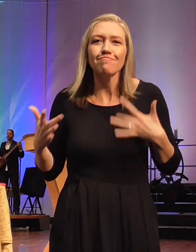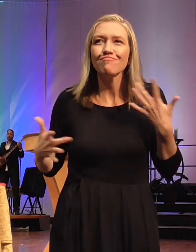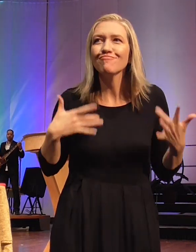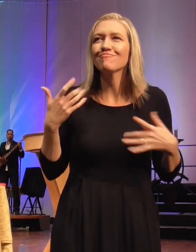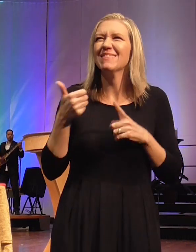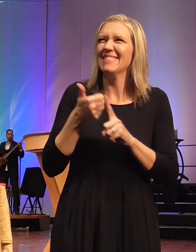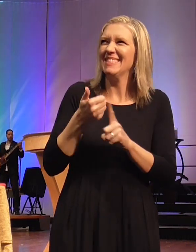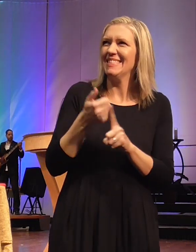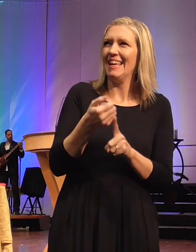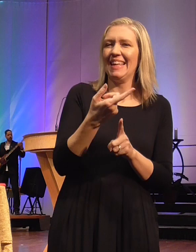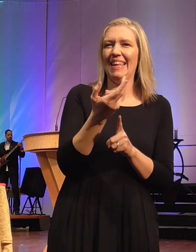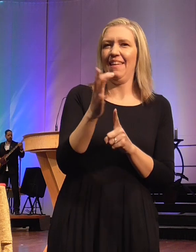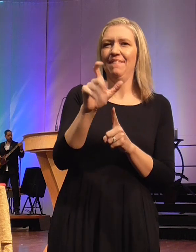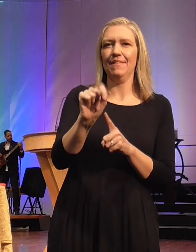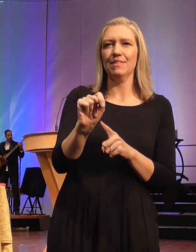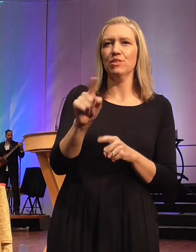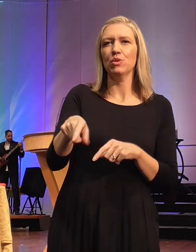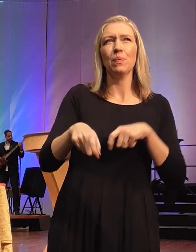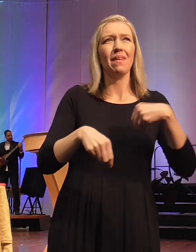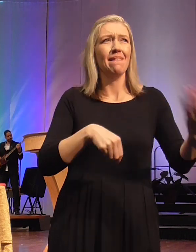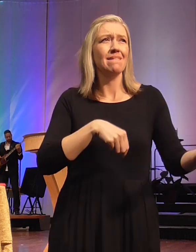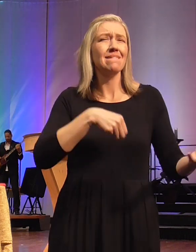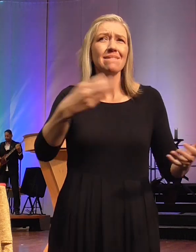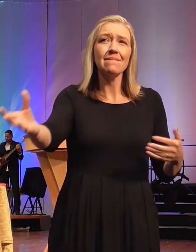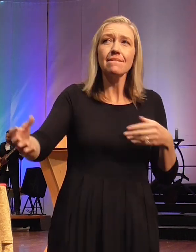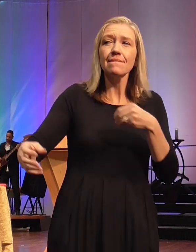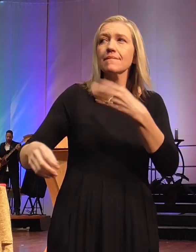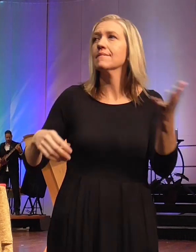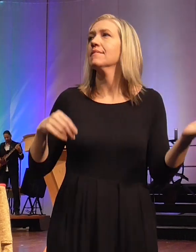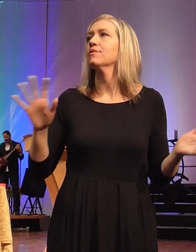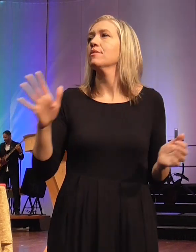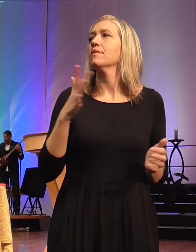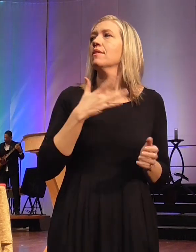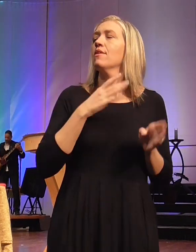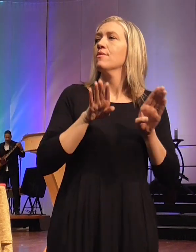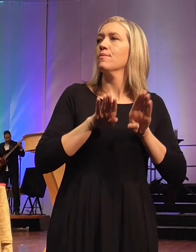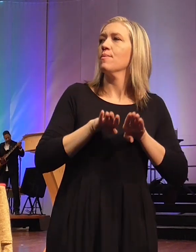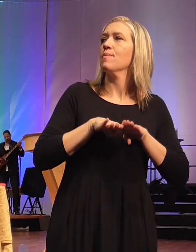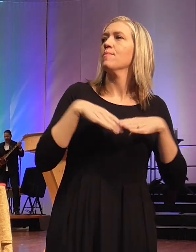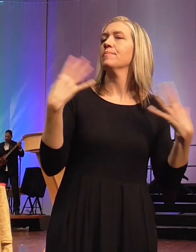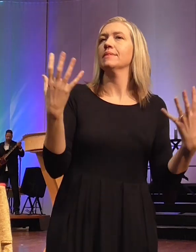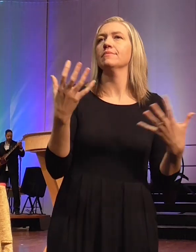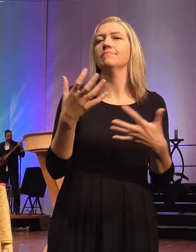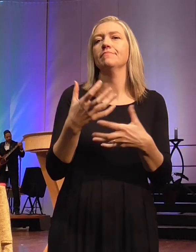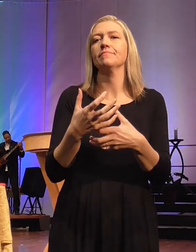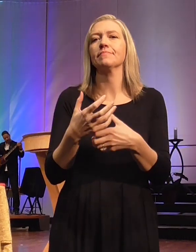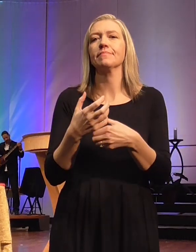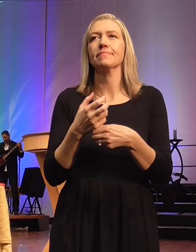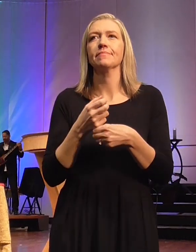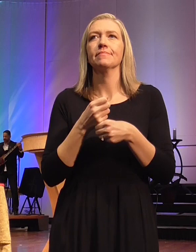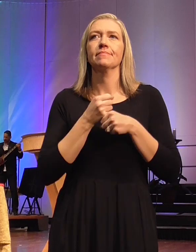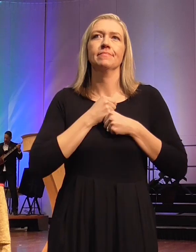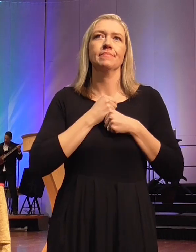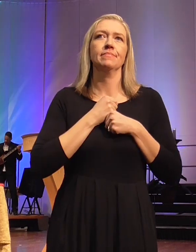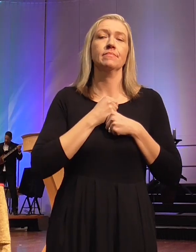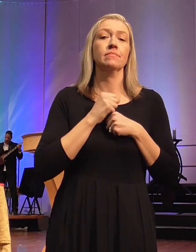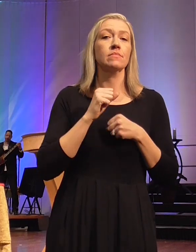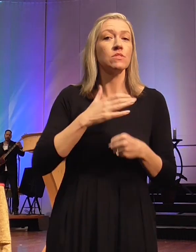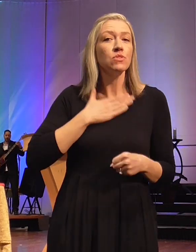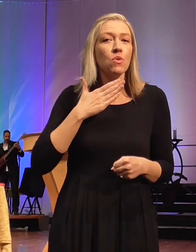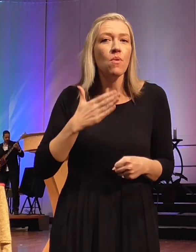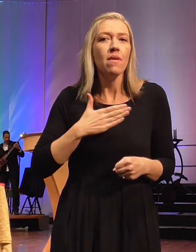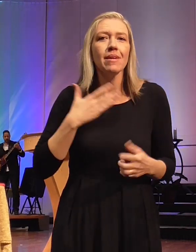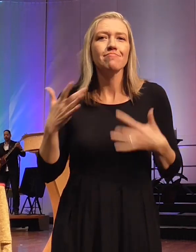a gift, you give it away. Open your heart and receive.